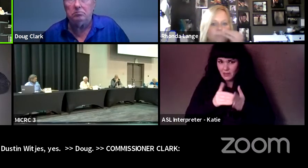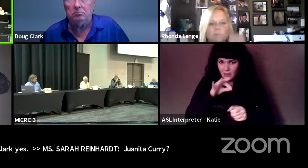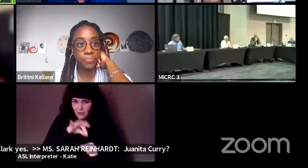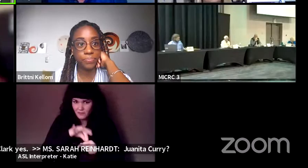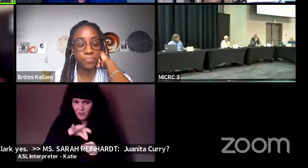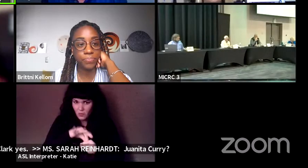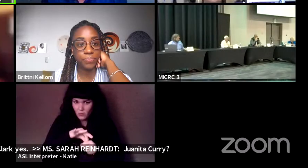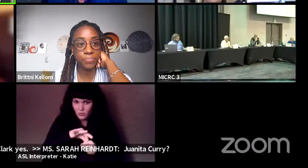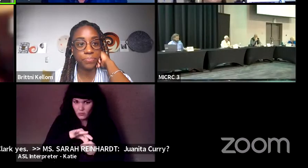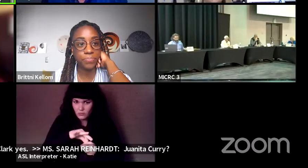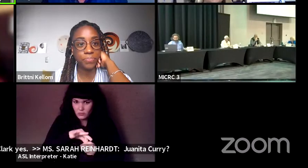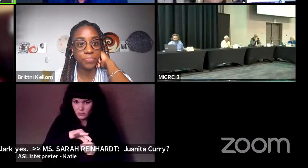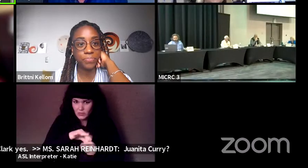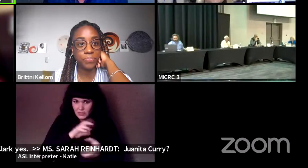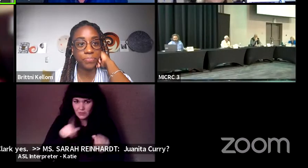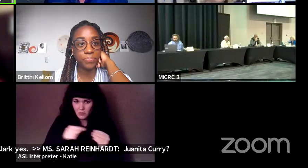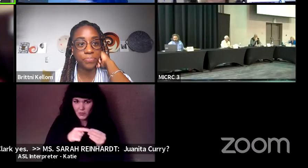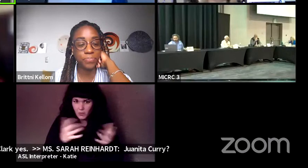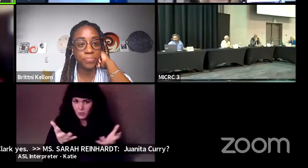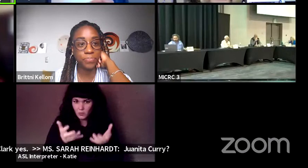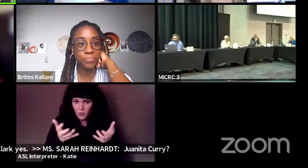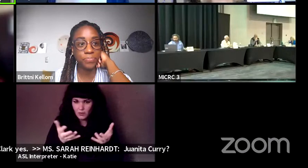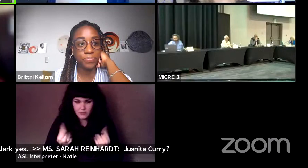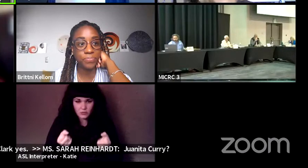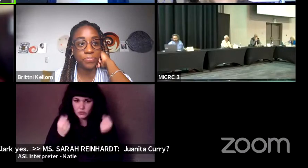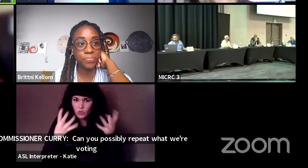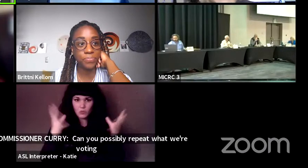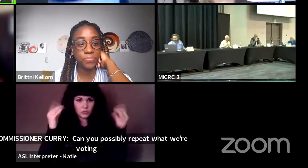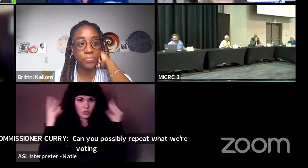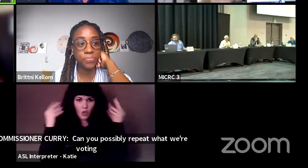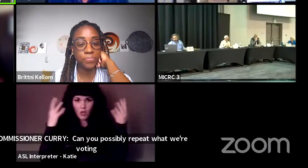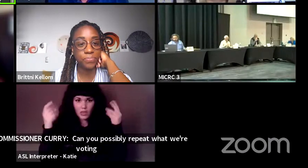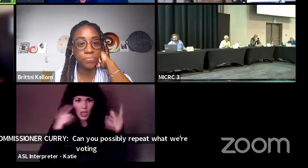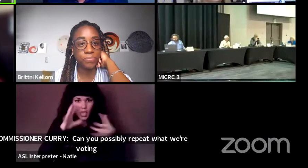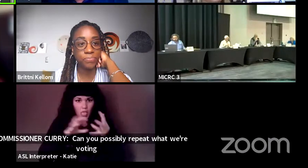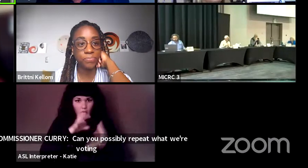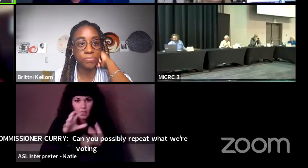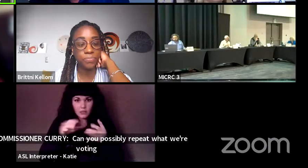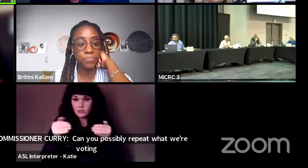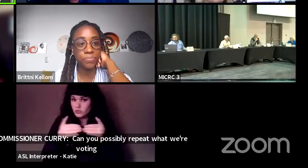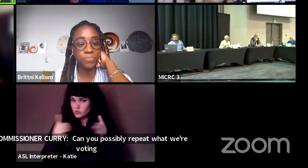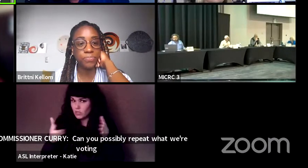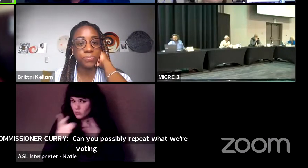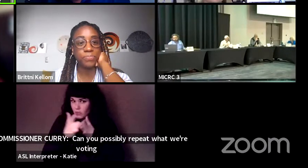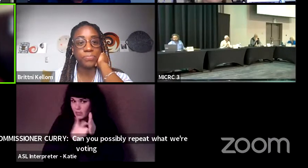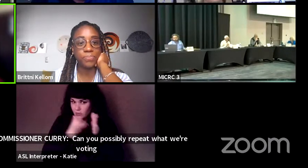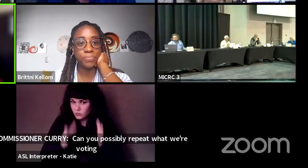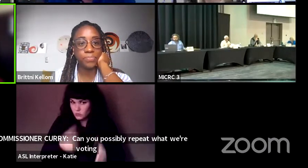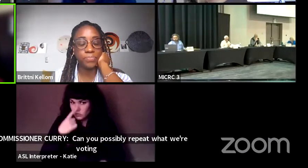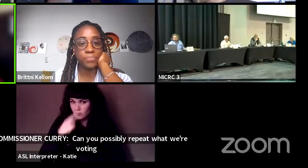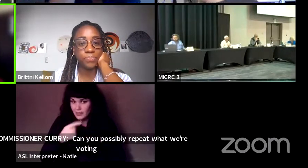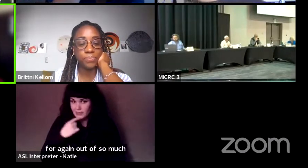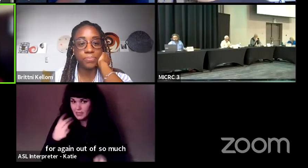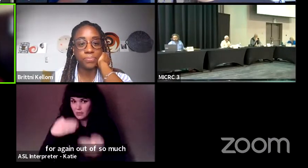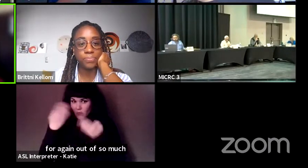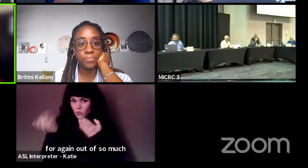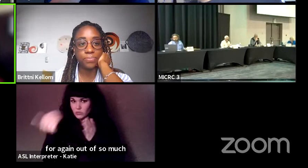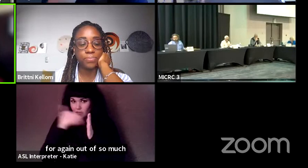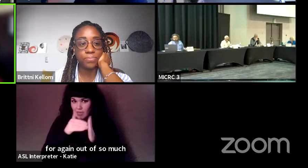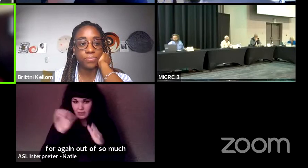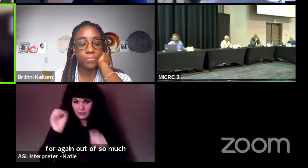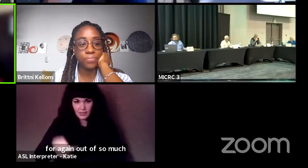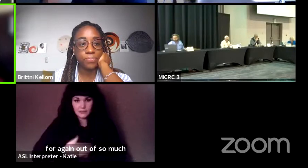again? Out of so much talk, General Counsel, could you restate the motion? Yes, I would